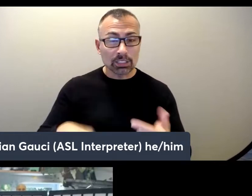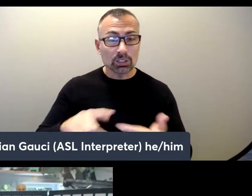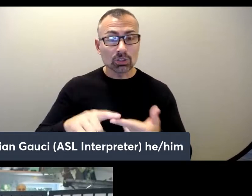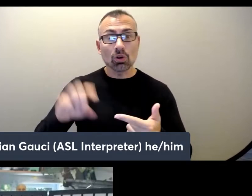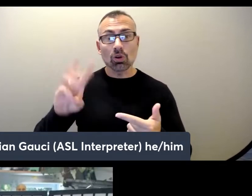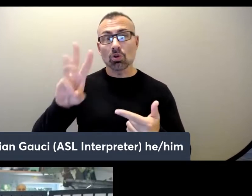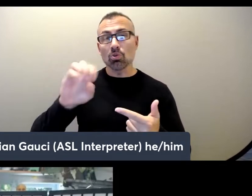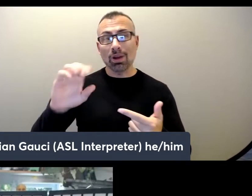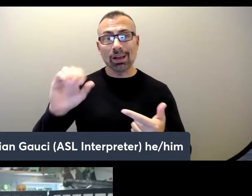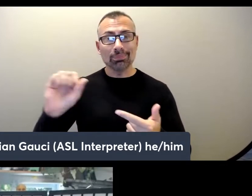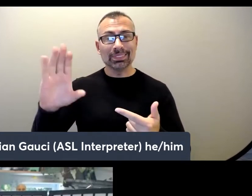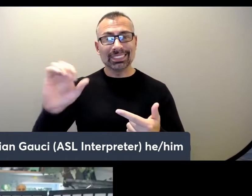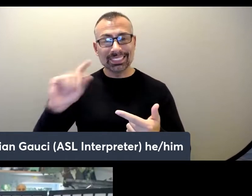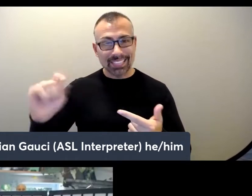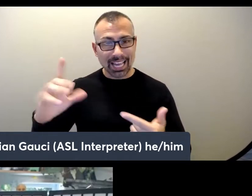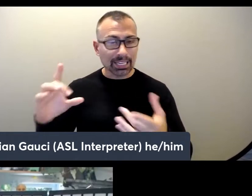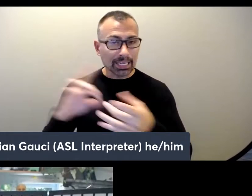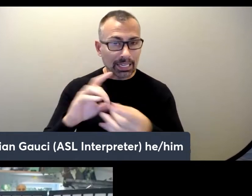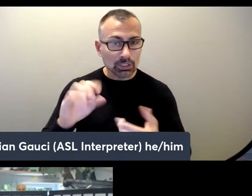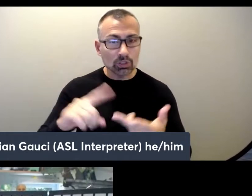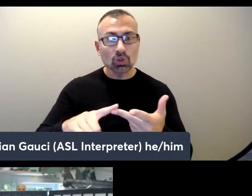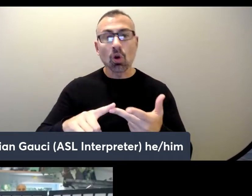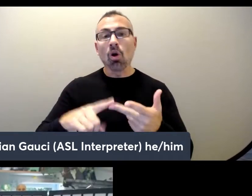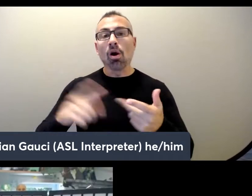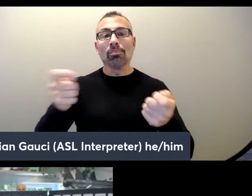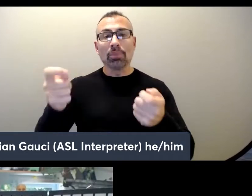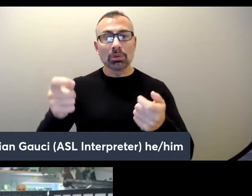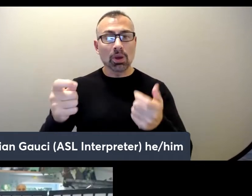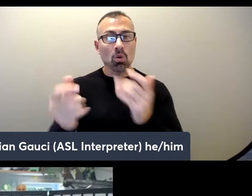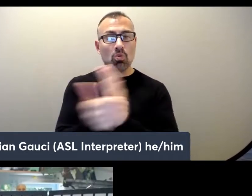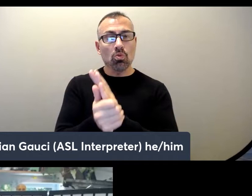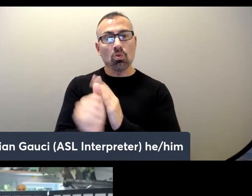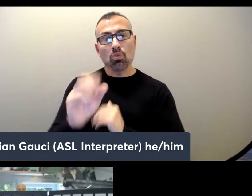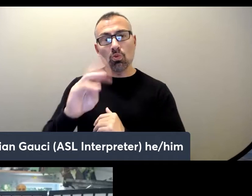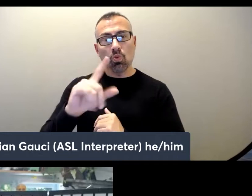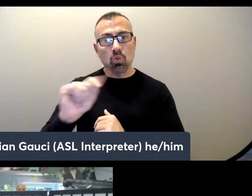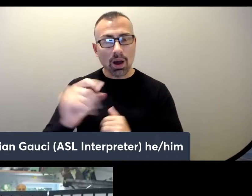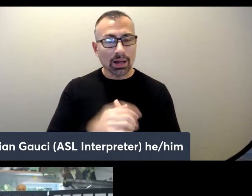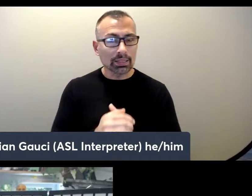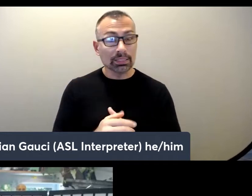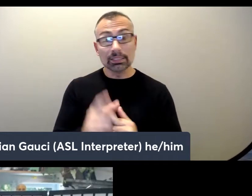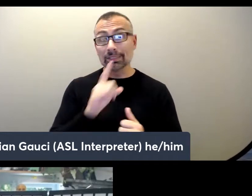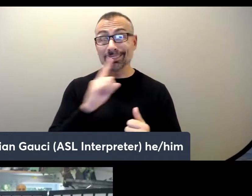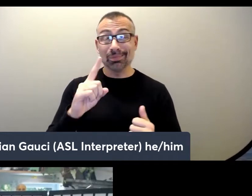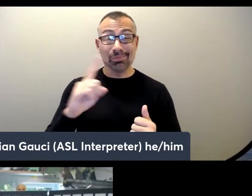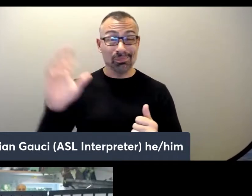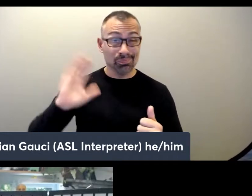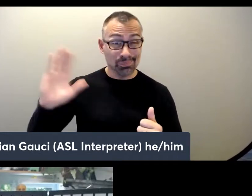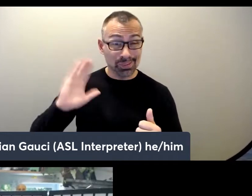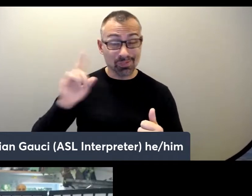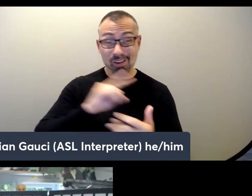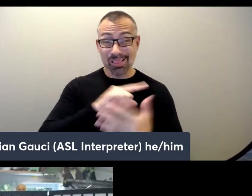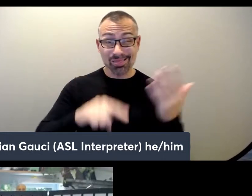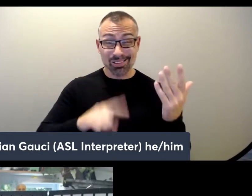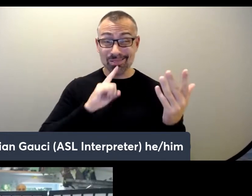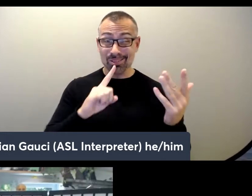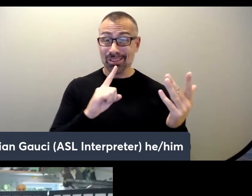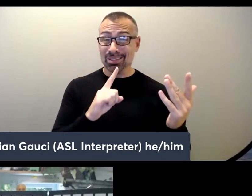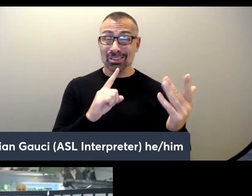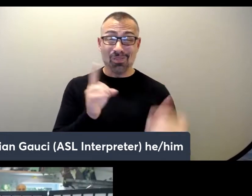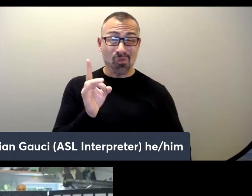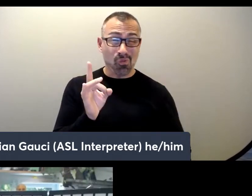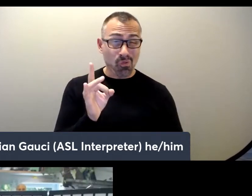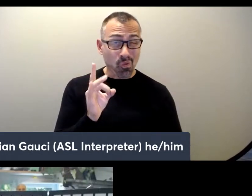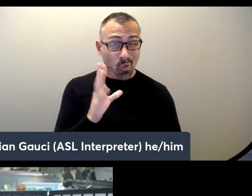and manage a wallet and sort of all those basic primitives that probably just about 2 to 3 years ago were a huge pain, and developers were